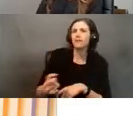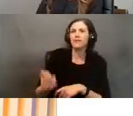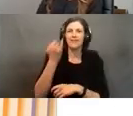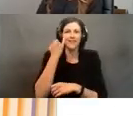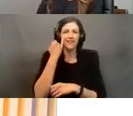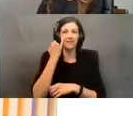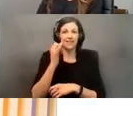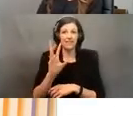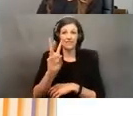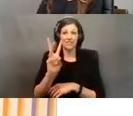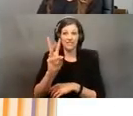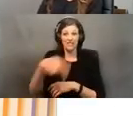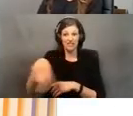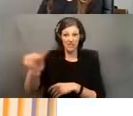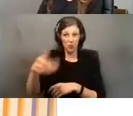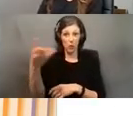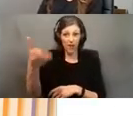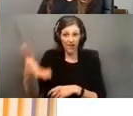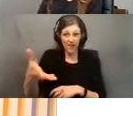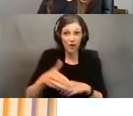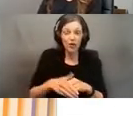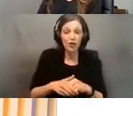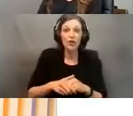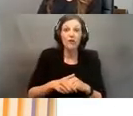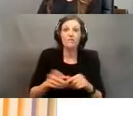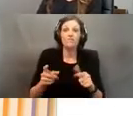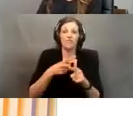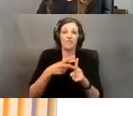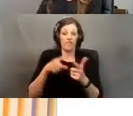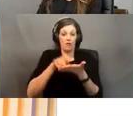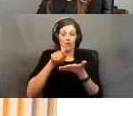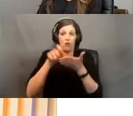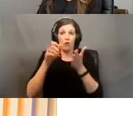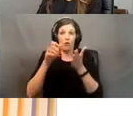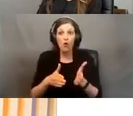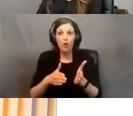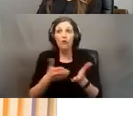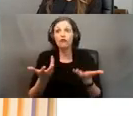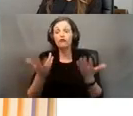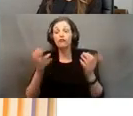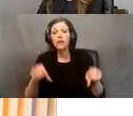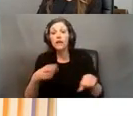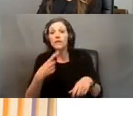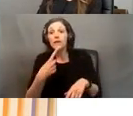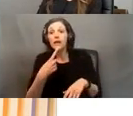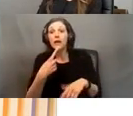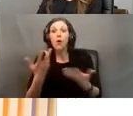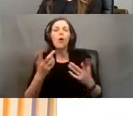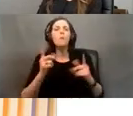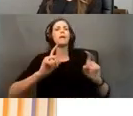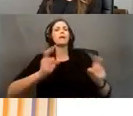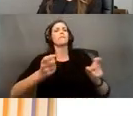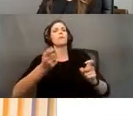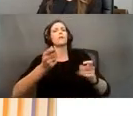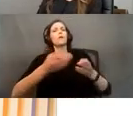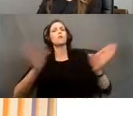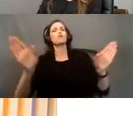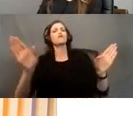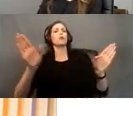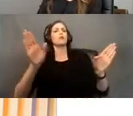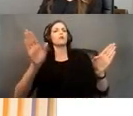the same time, the off, you know, the, the authors will have the latitude of saying, well, let me give you a little overview. And so